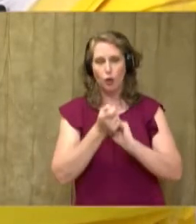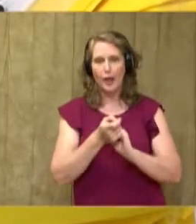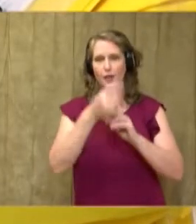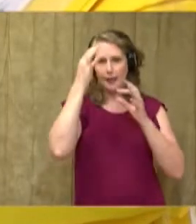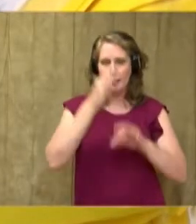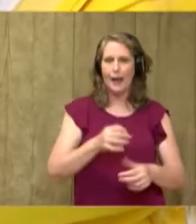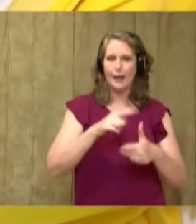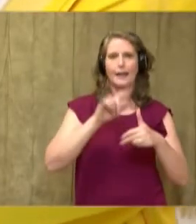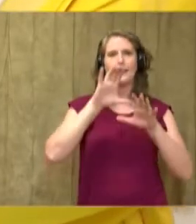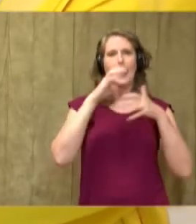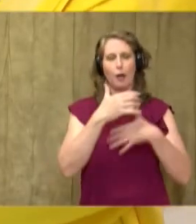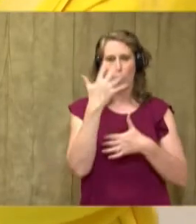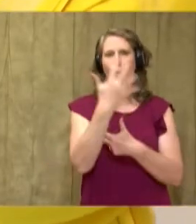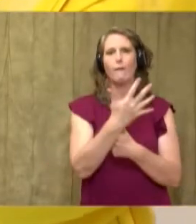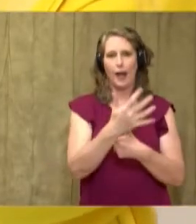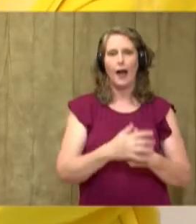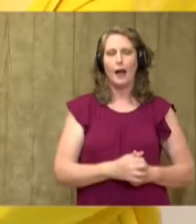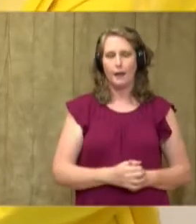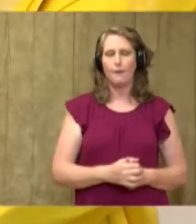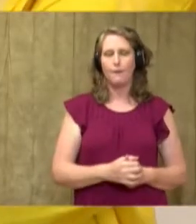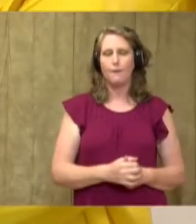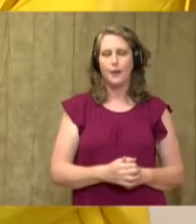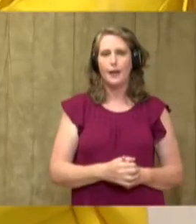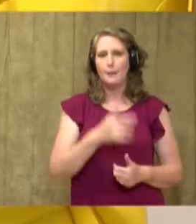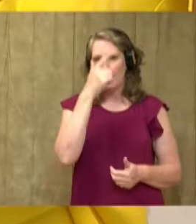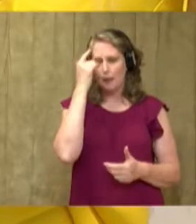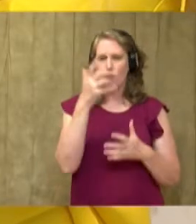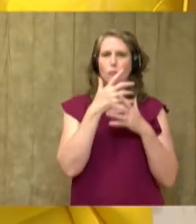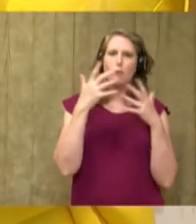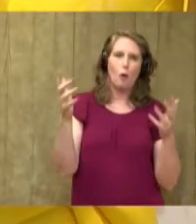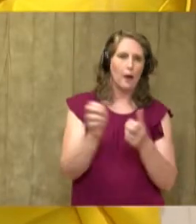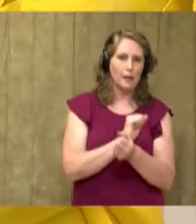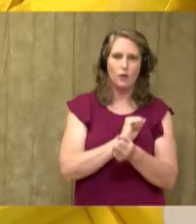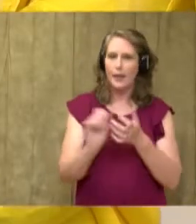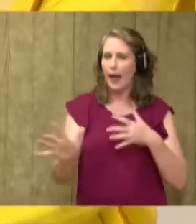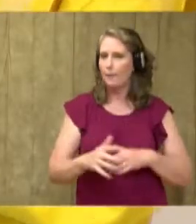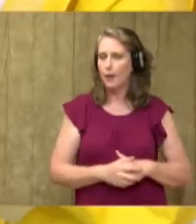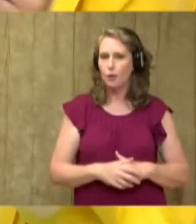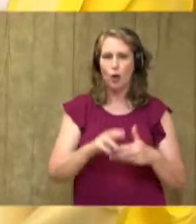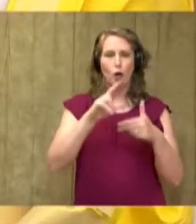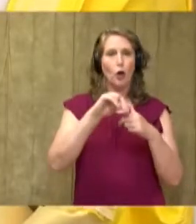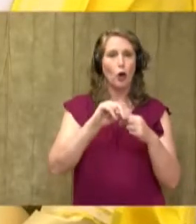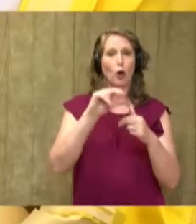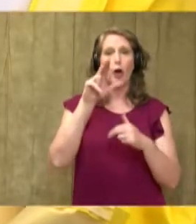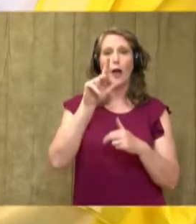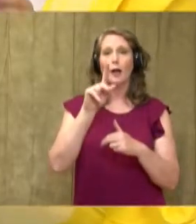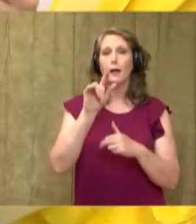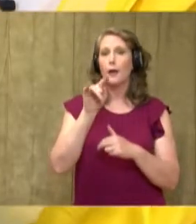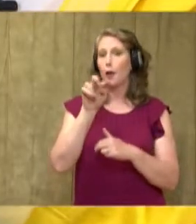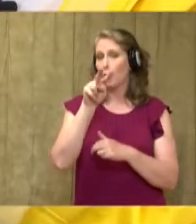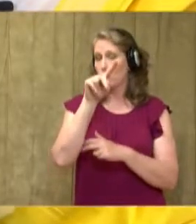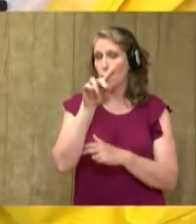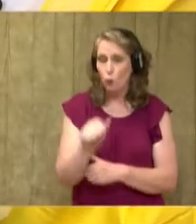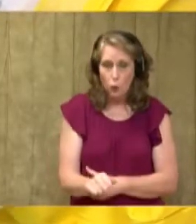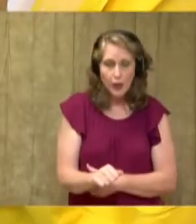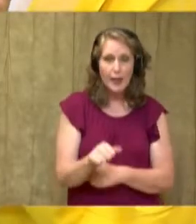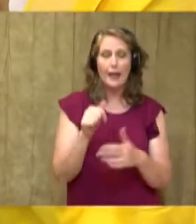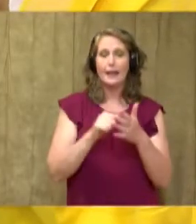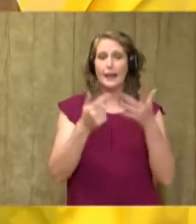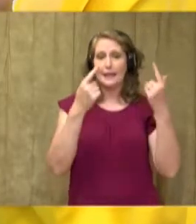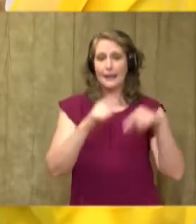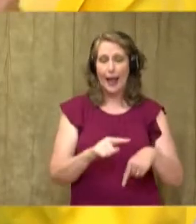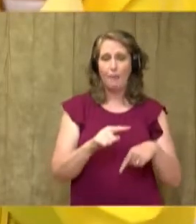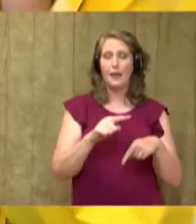5. So they reclassified it because of the damage that it did. Hurricane Katrina. This was in August